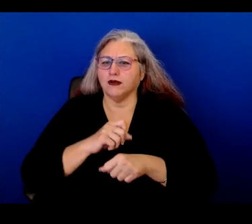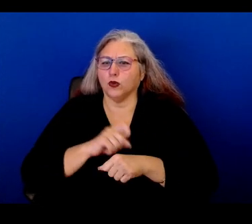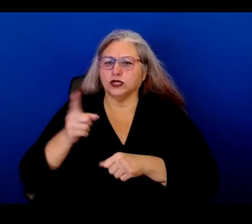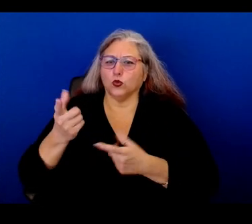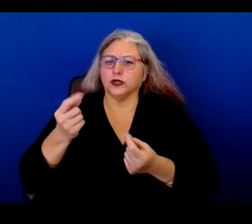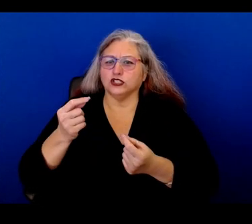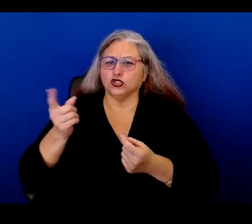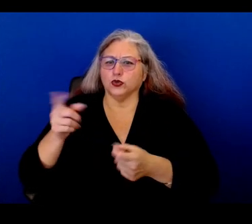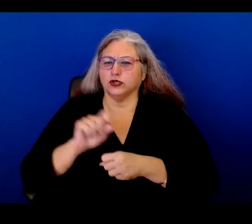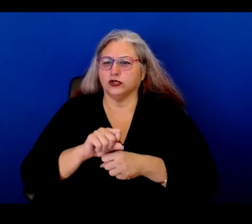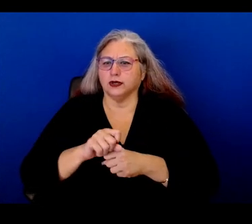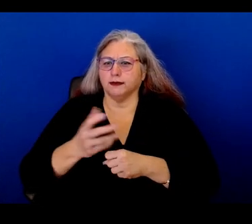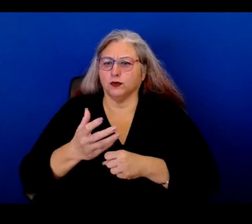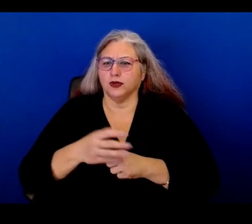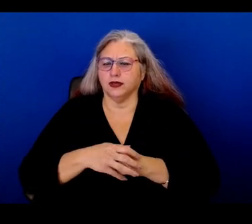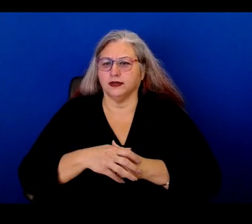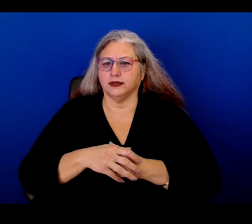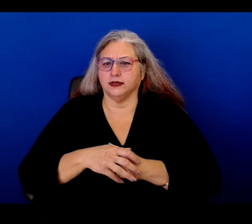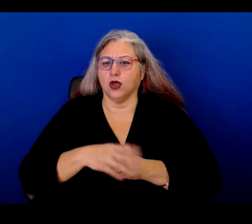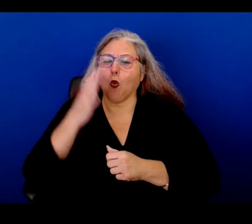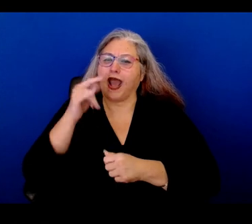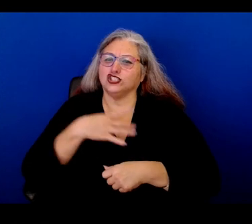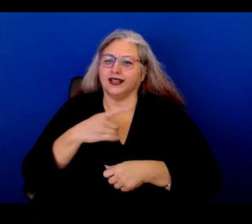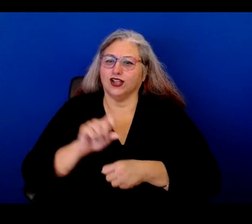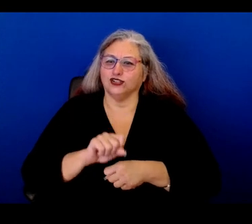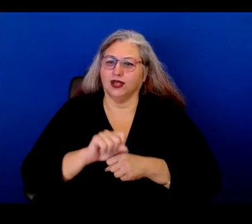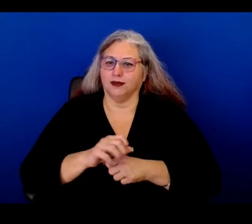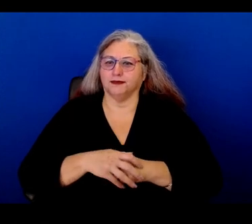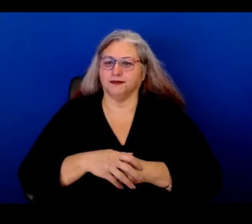of the things that she does at her job? Why does she like it?